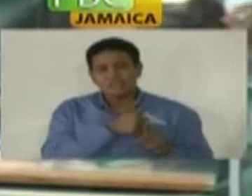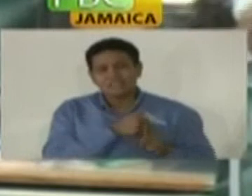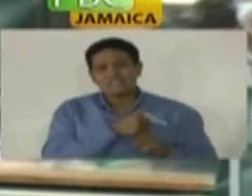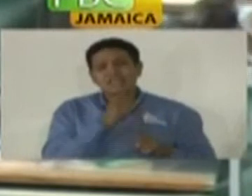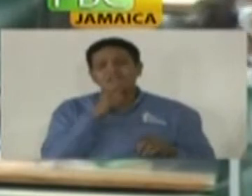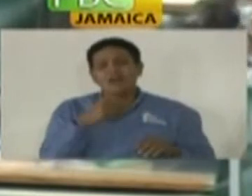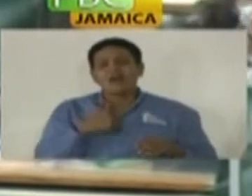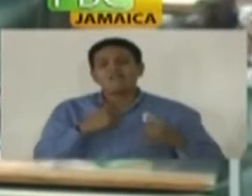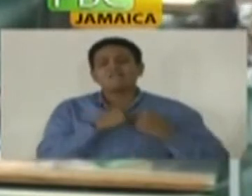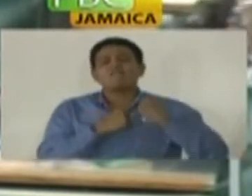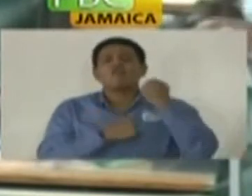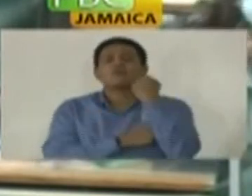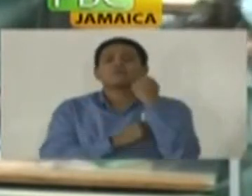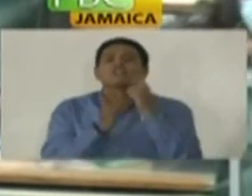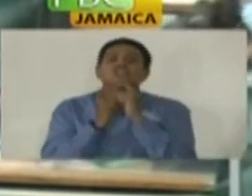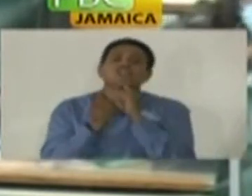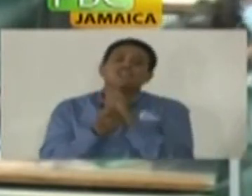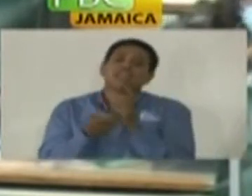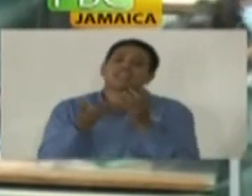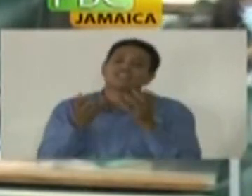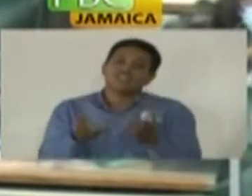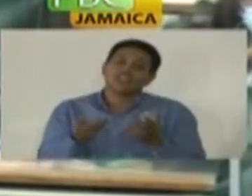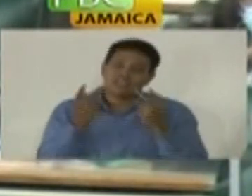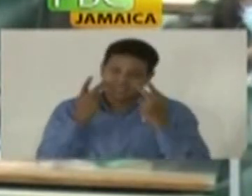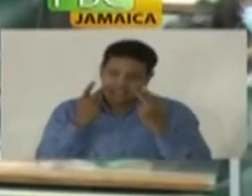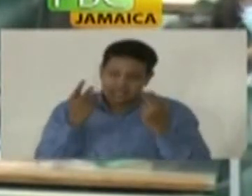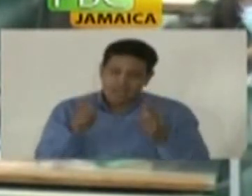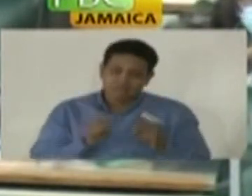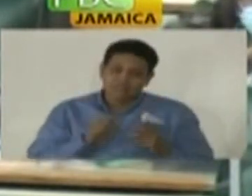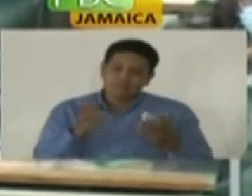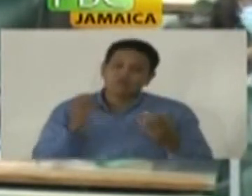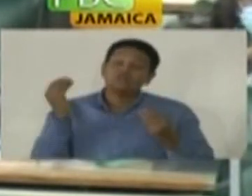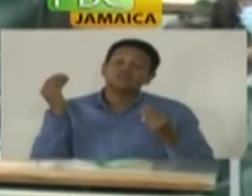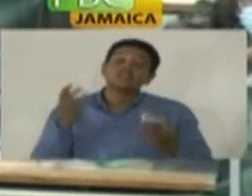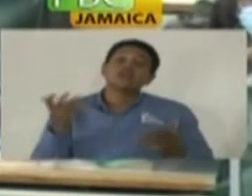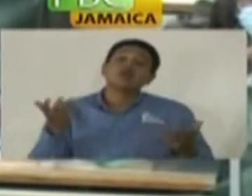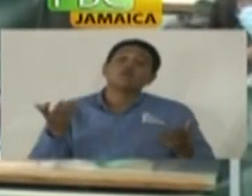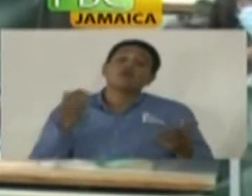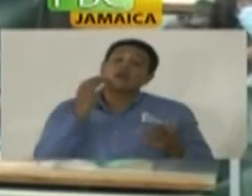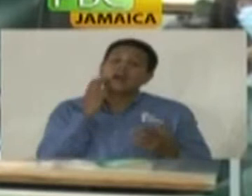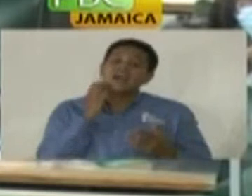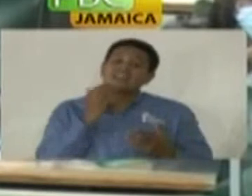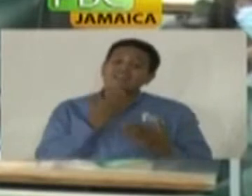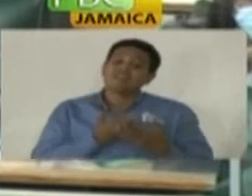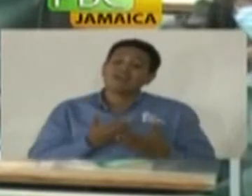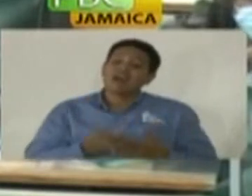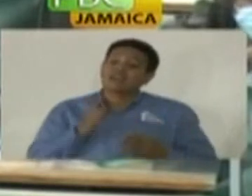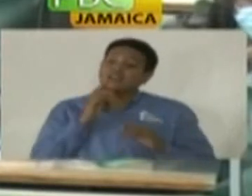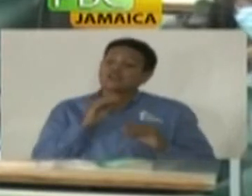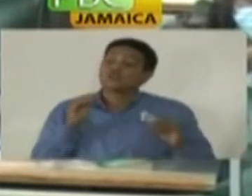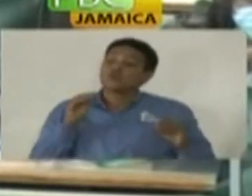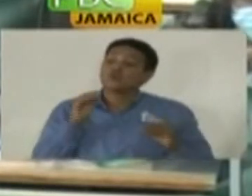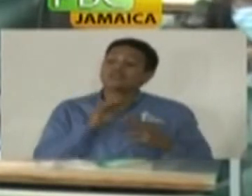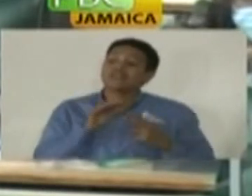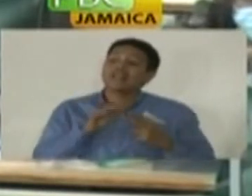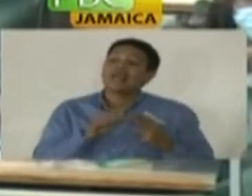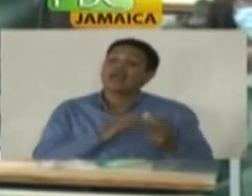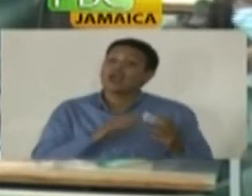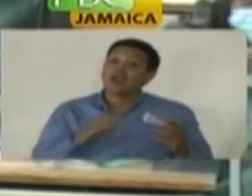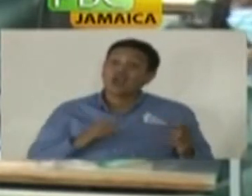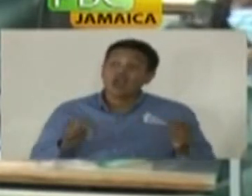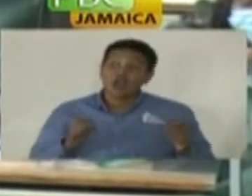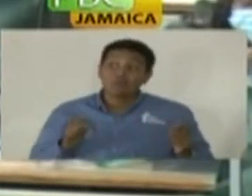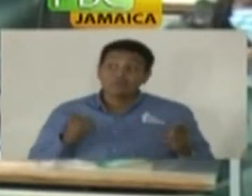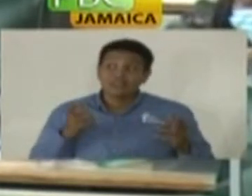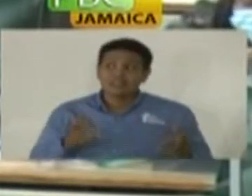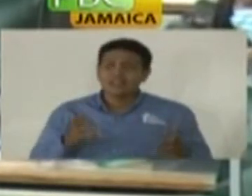when fundamental change is at hand. And I just want to say that the fact that there is no joint select committee